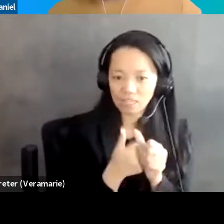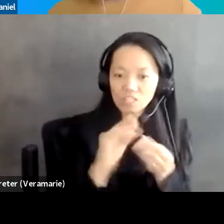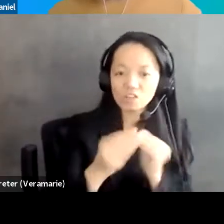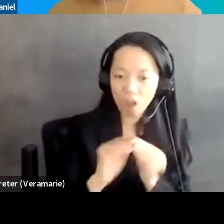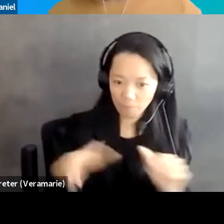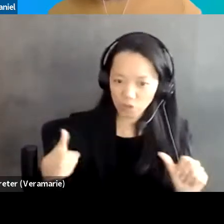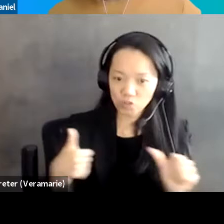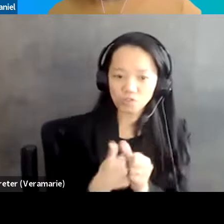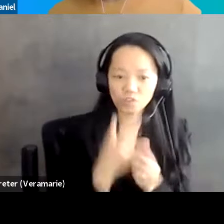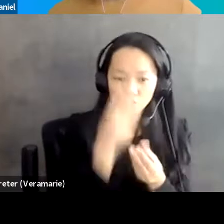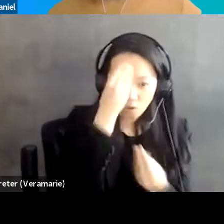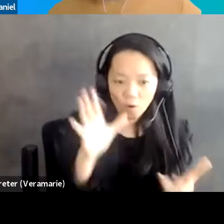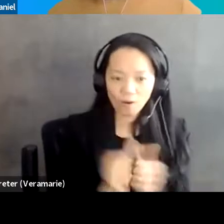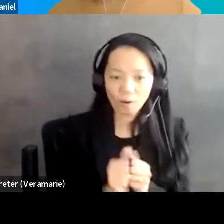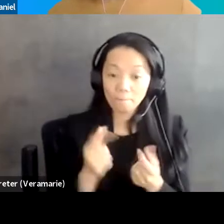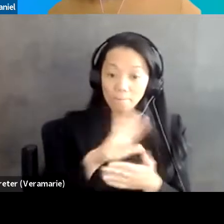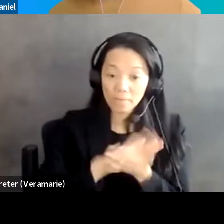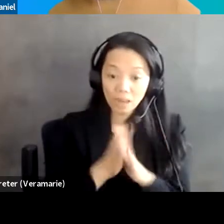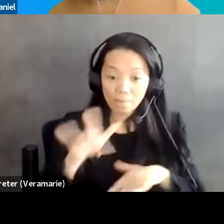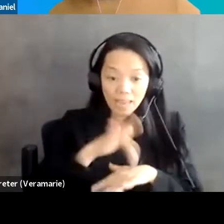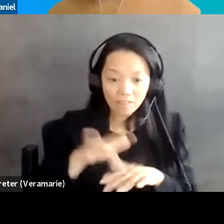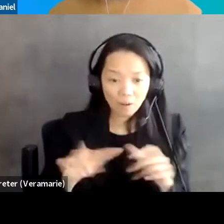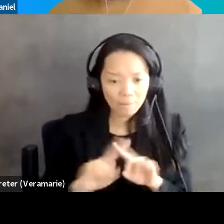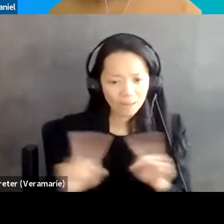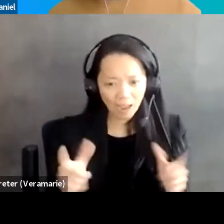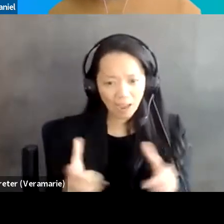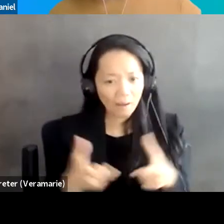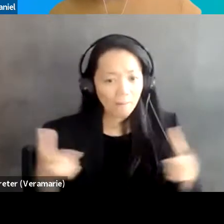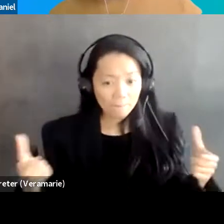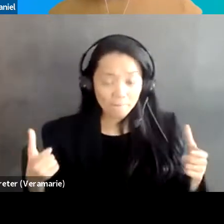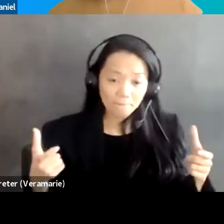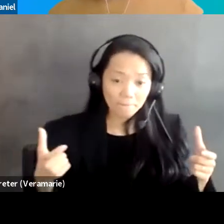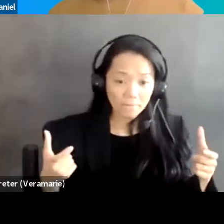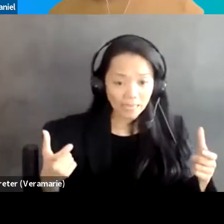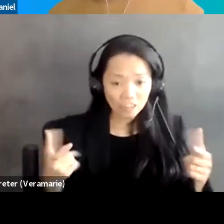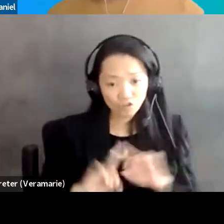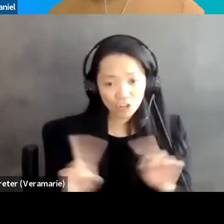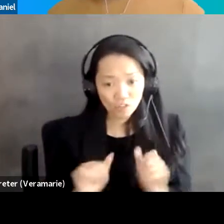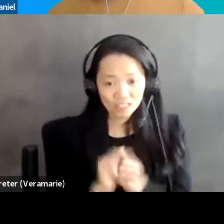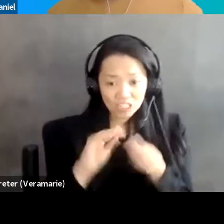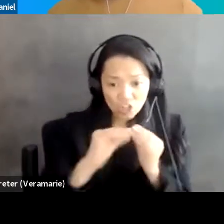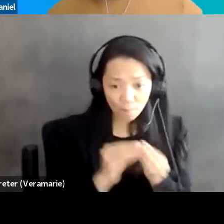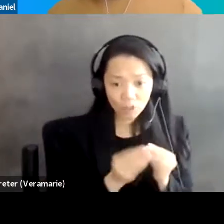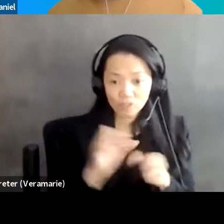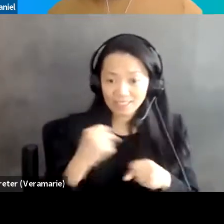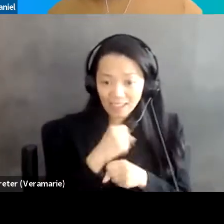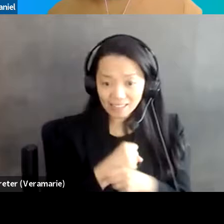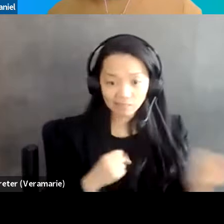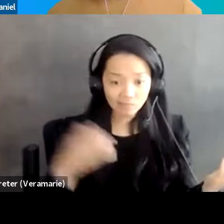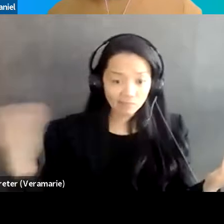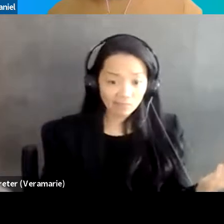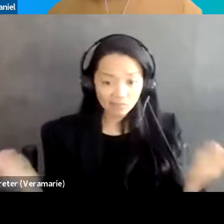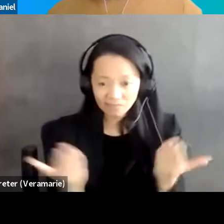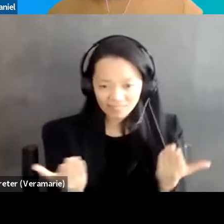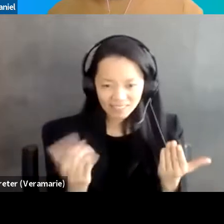them because census block groups do not vary greatly between census and census. And then in terms of that demographic data, which I